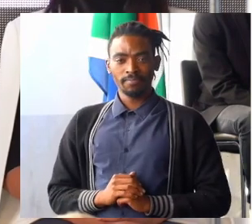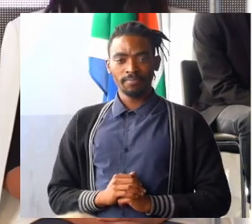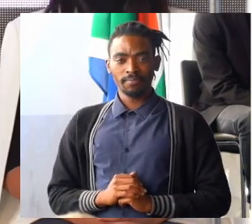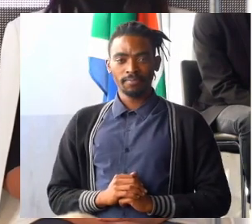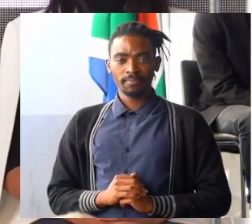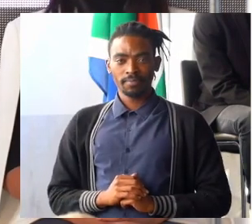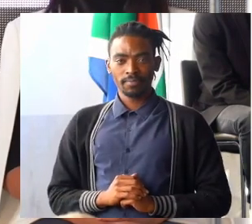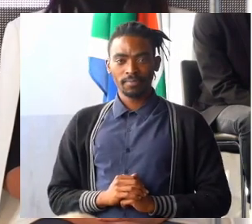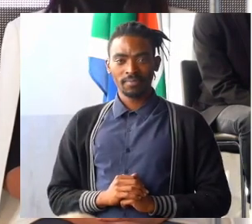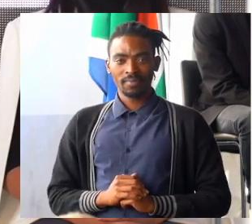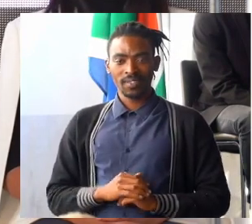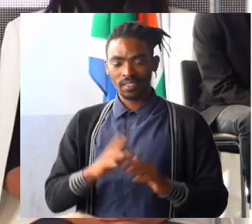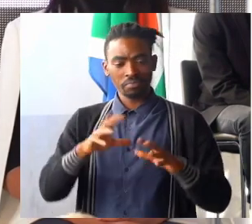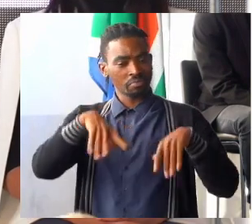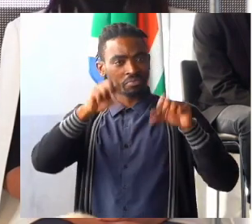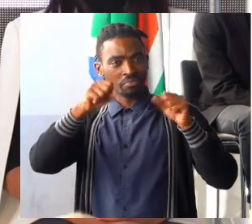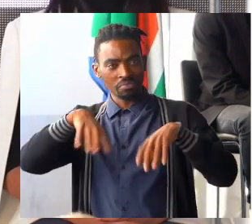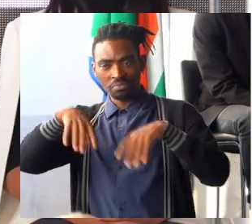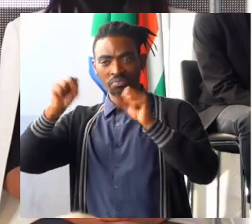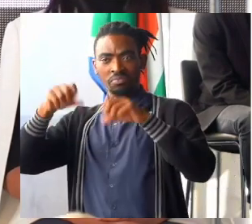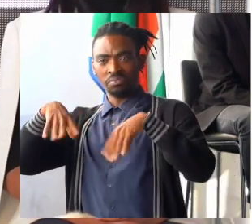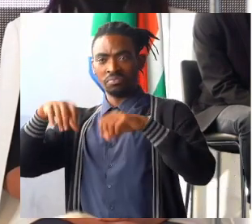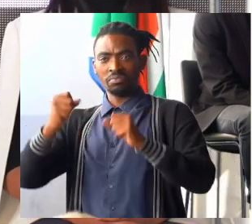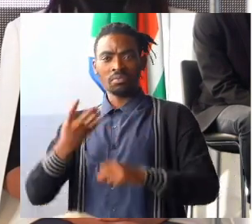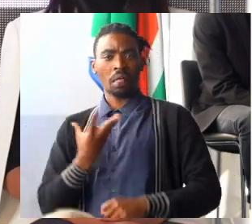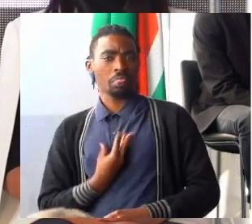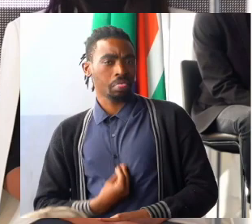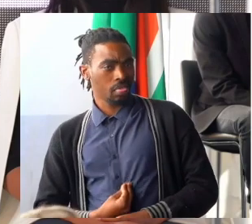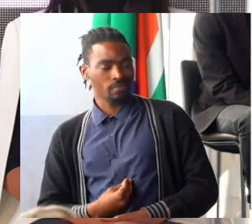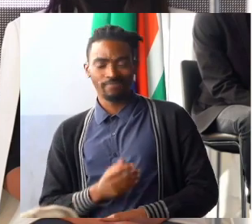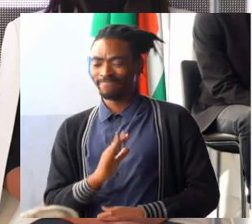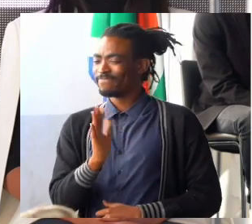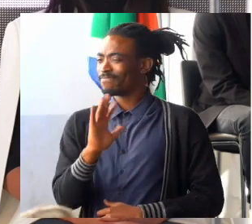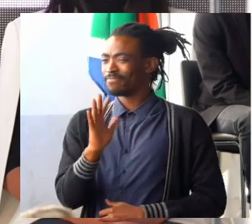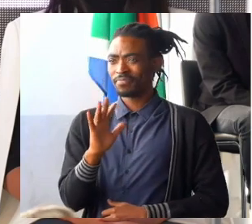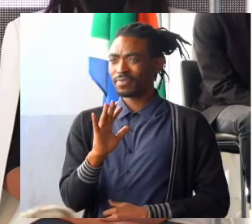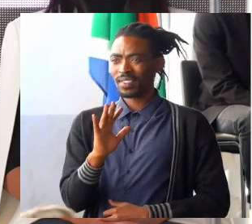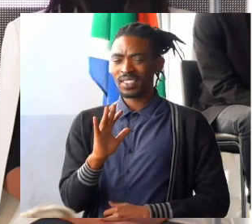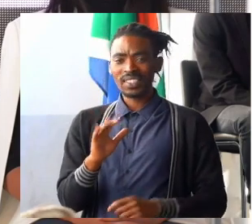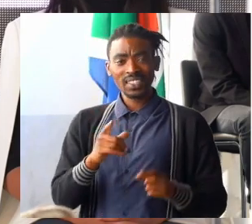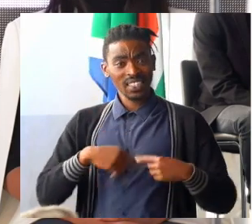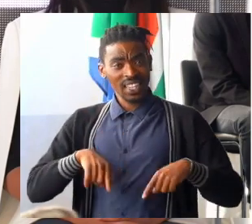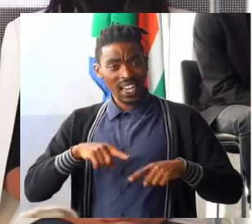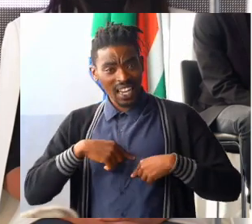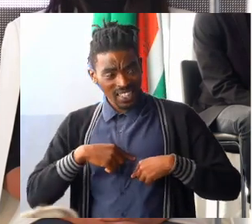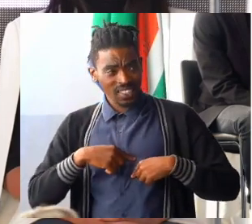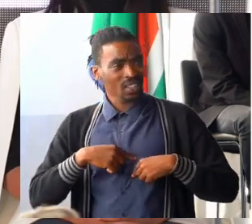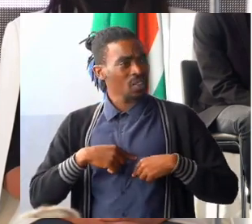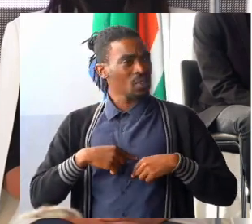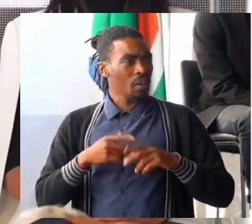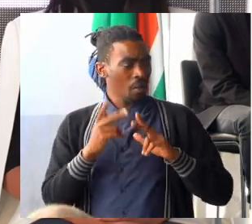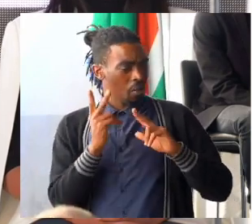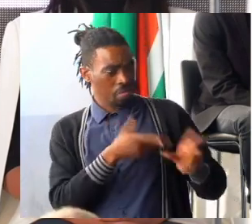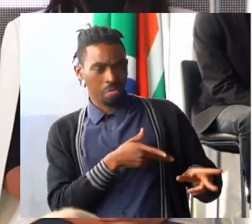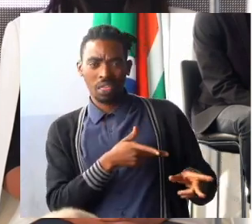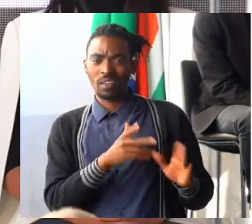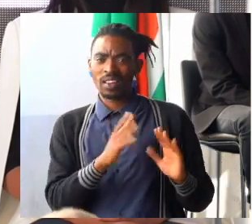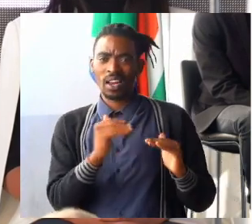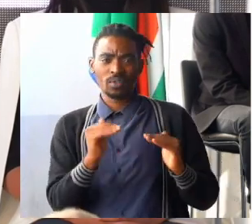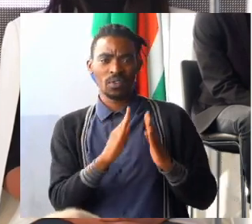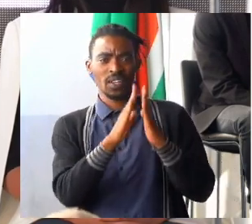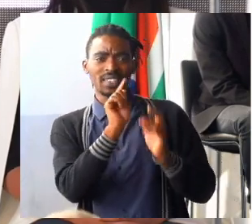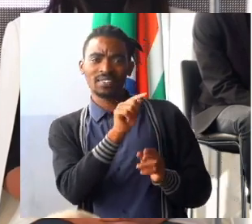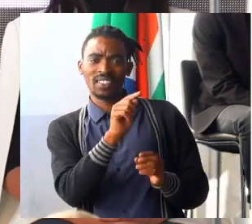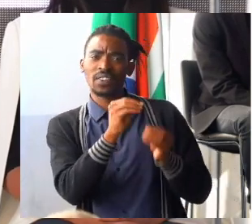It's not the load shedding that demoralizes us. It is the sense that we've lost the ability to deal with it.